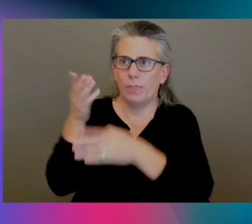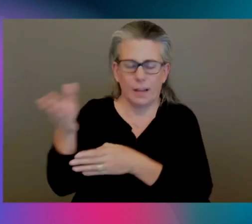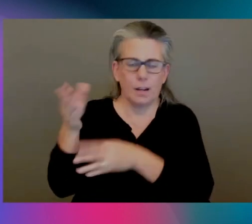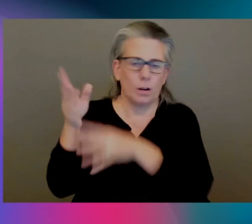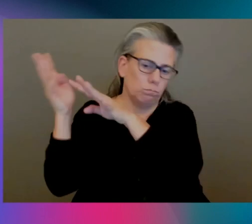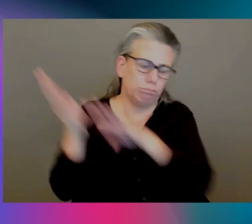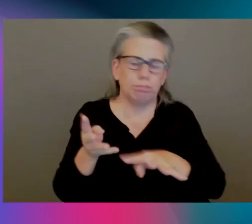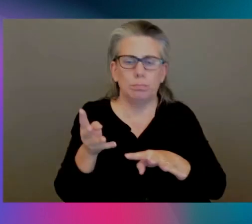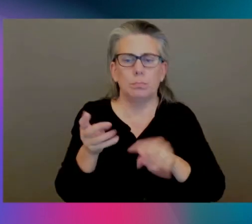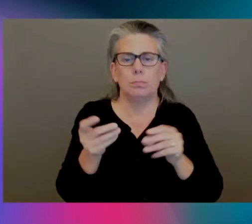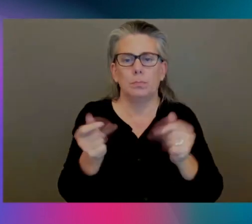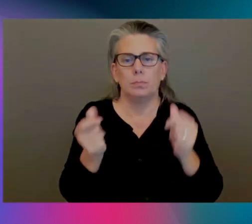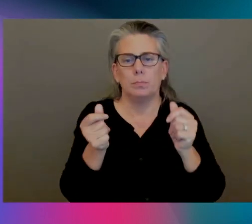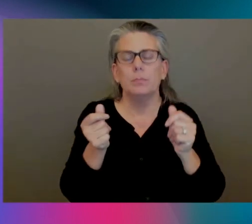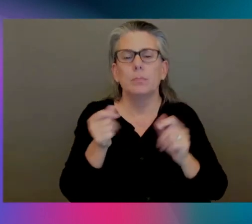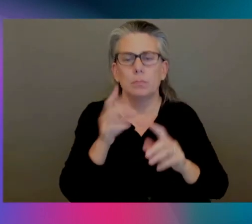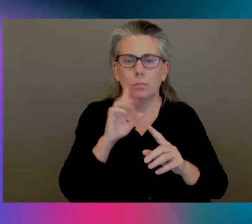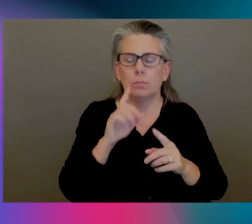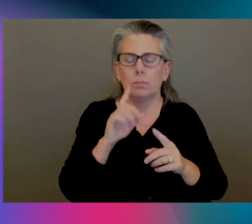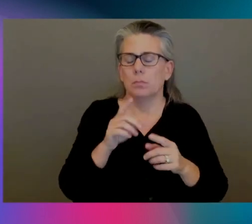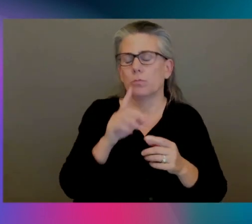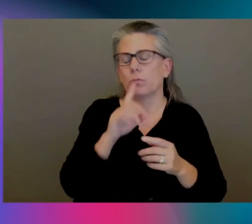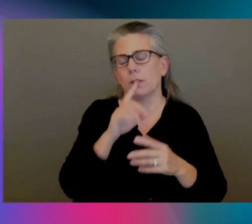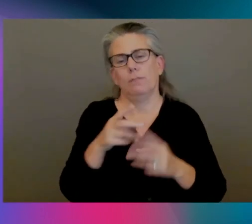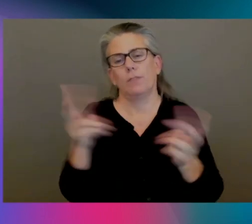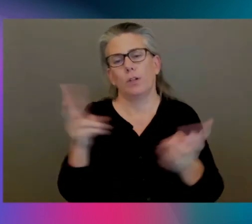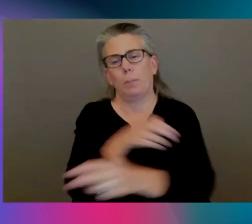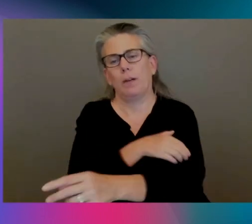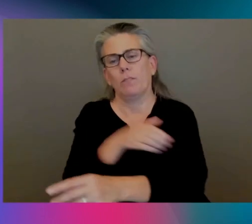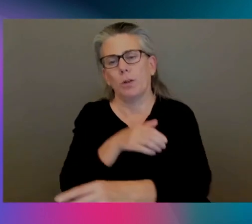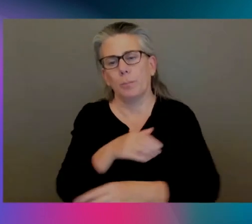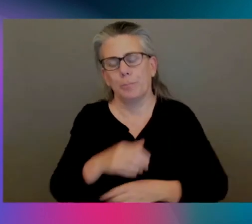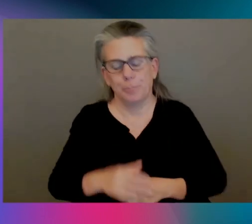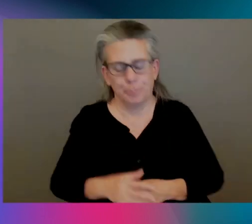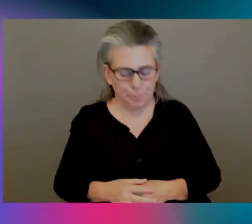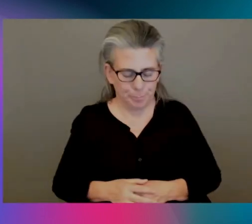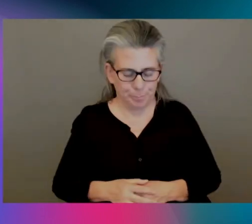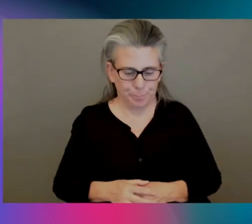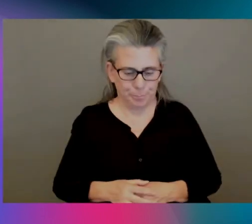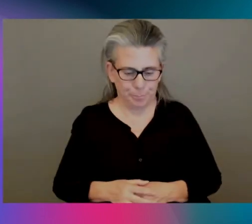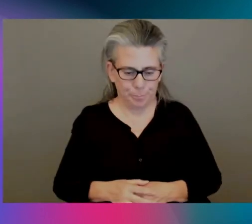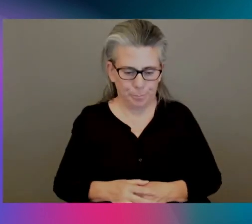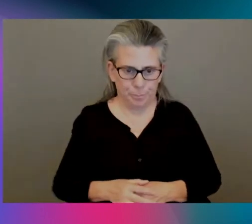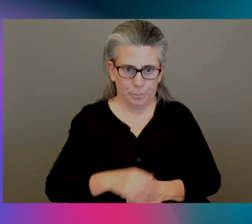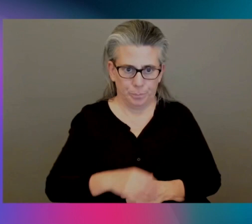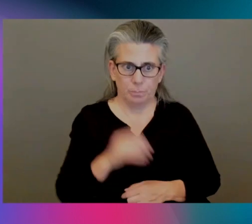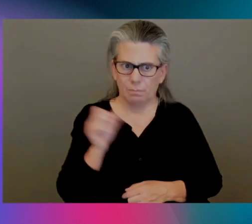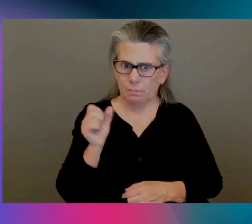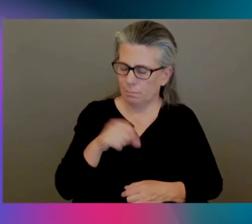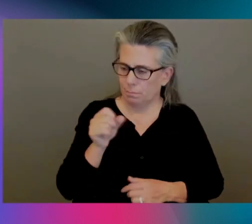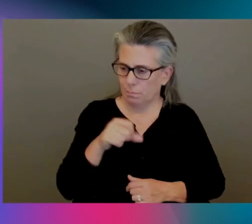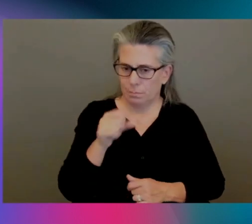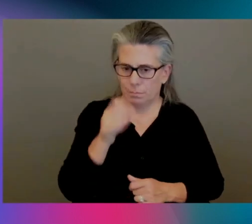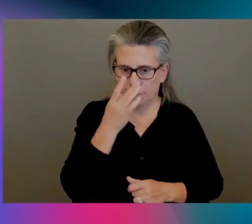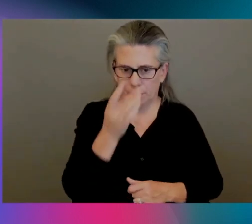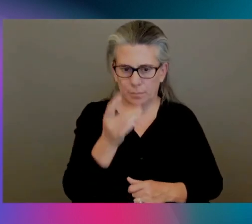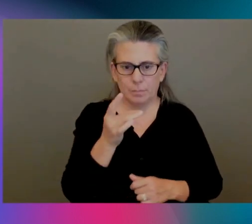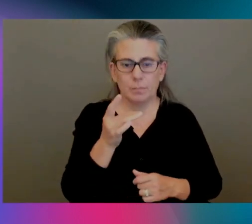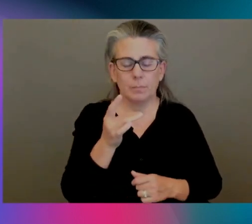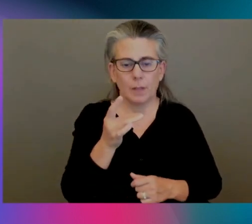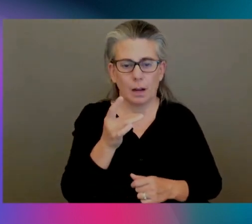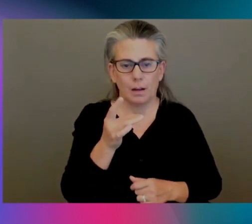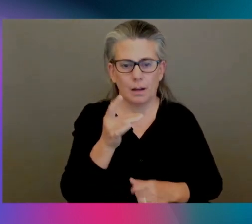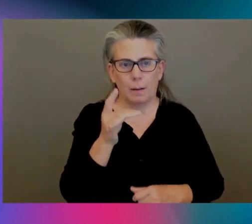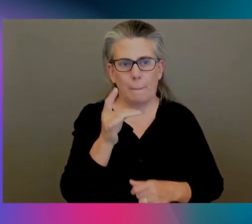instantly updated, and that's incredibly powerful. Excellent. So basically, the data is, we in machine learning or analytics, we